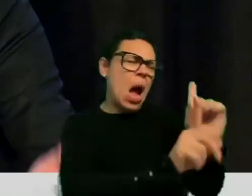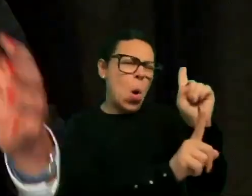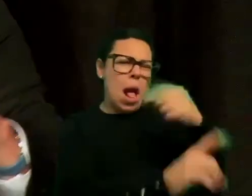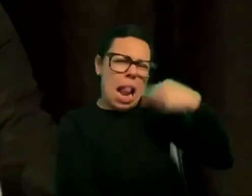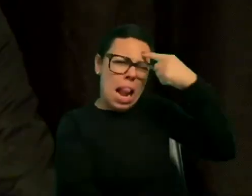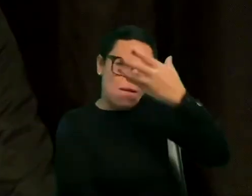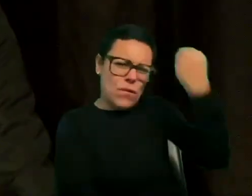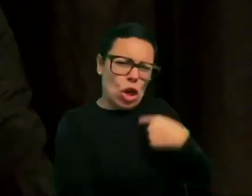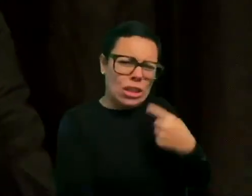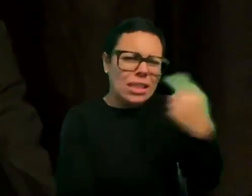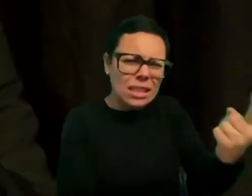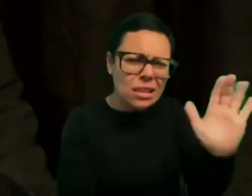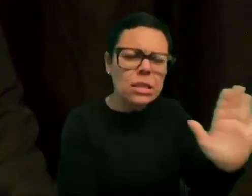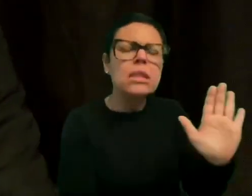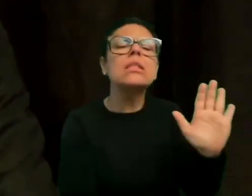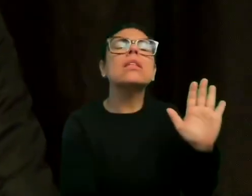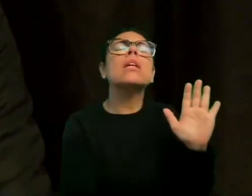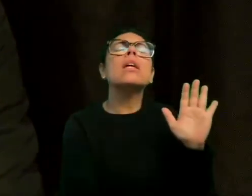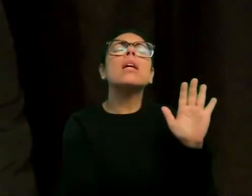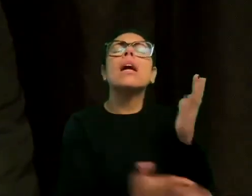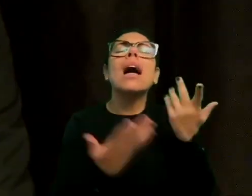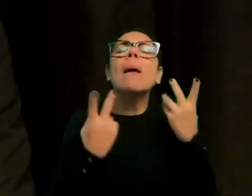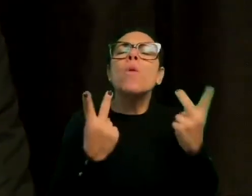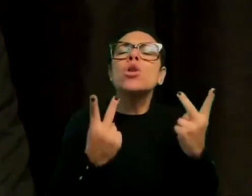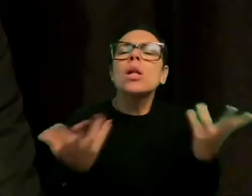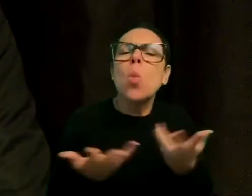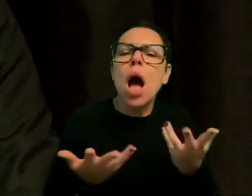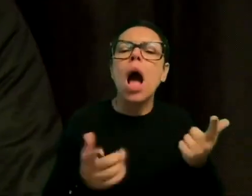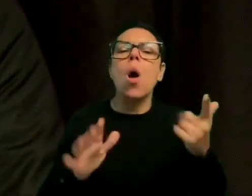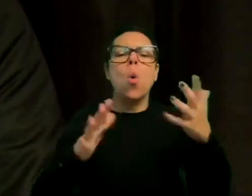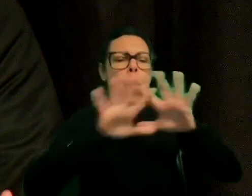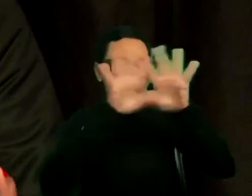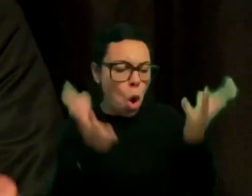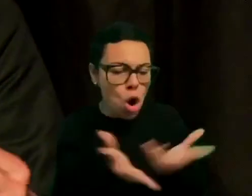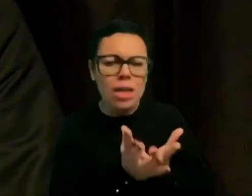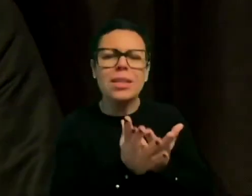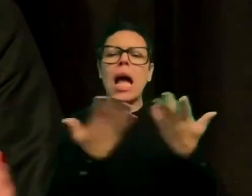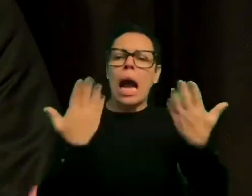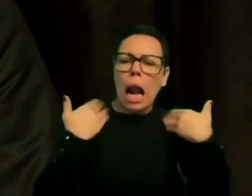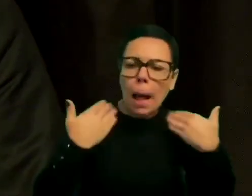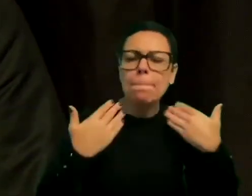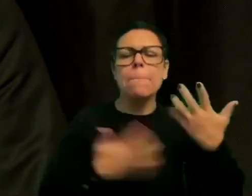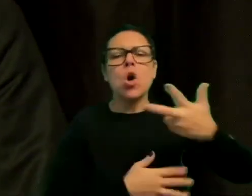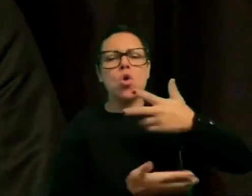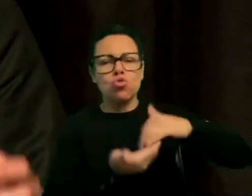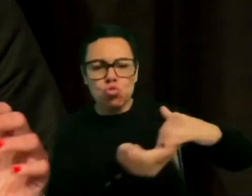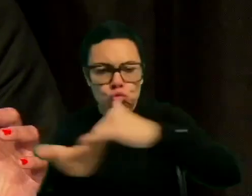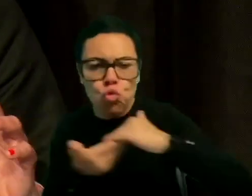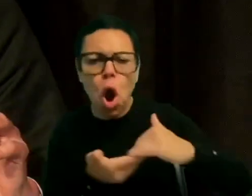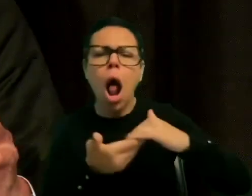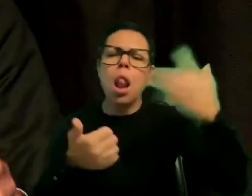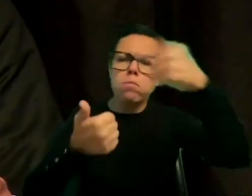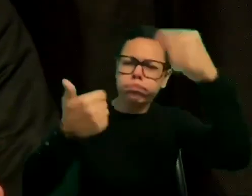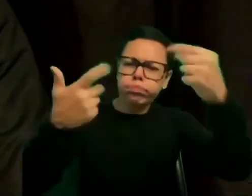Is it social? Is it gender equality? Is it environmental? It's so much stuff, you know, you need to take into account. One thing we learned from gender budgeting,